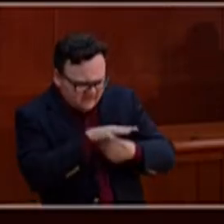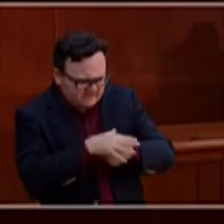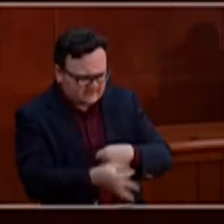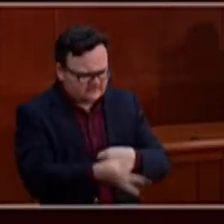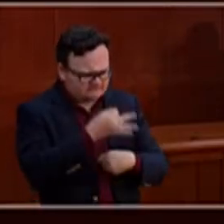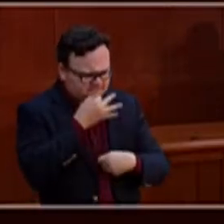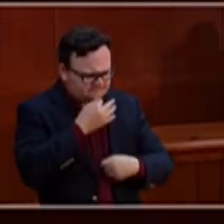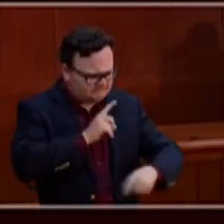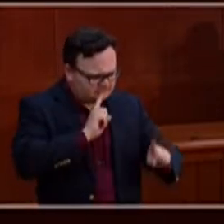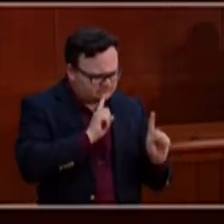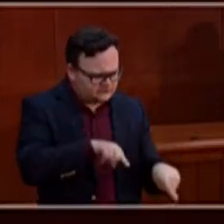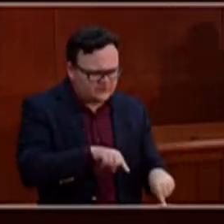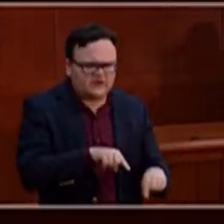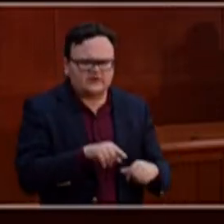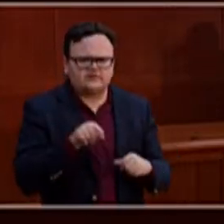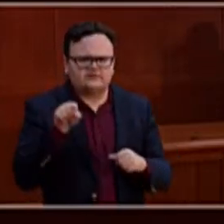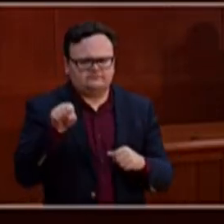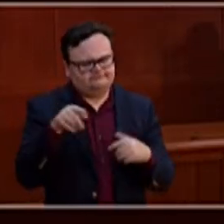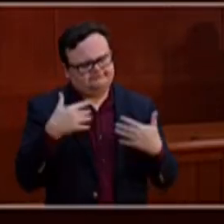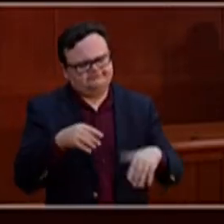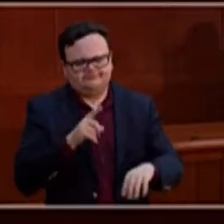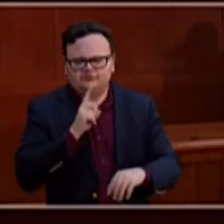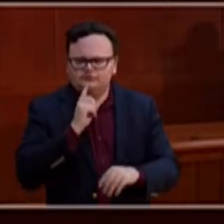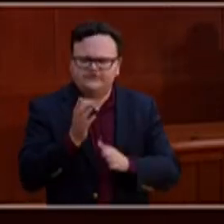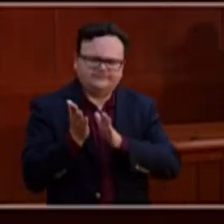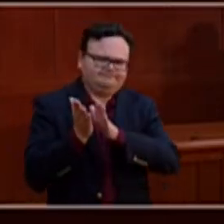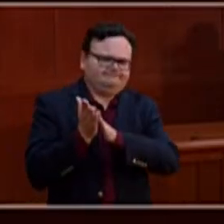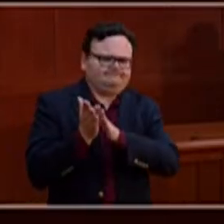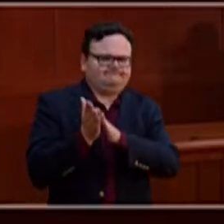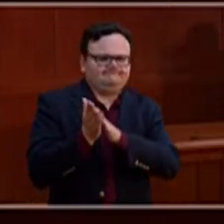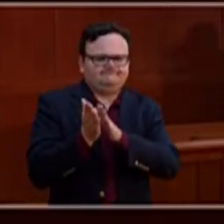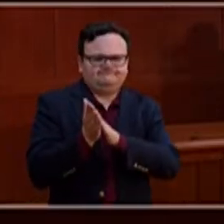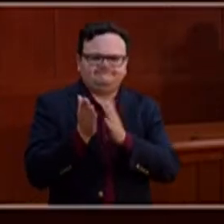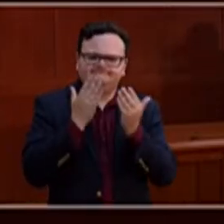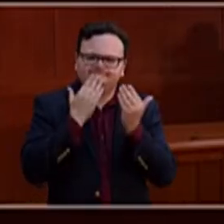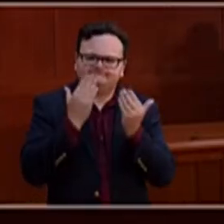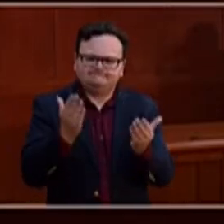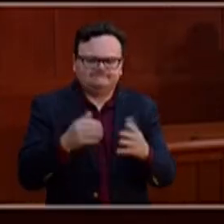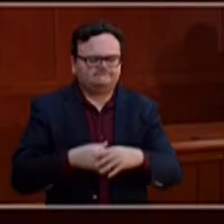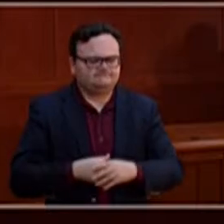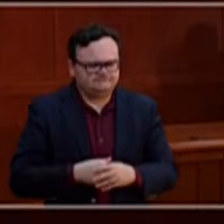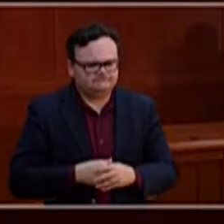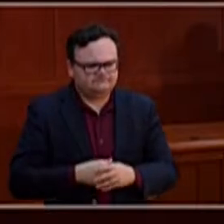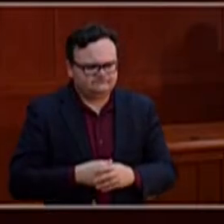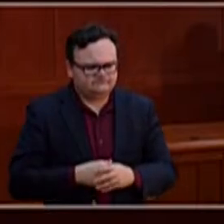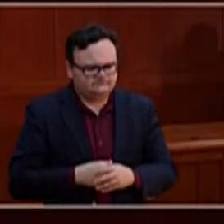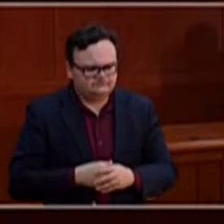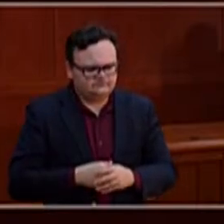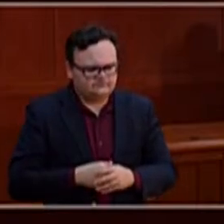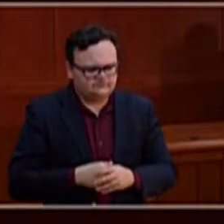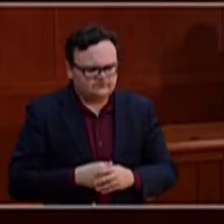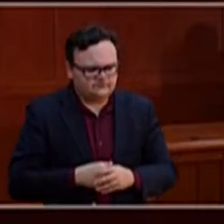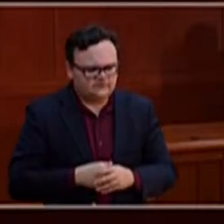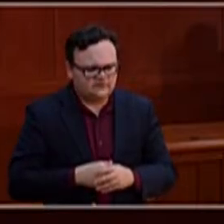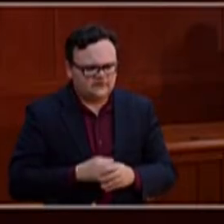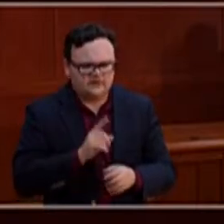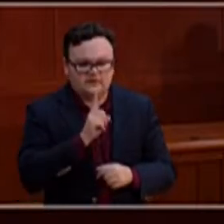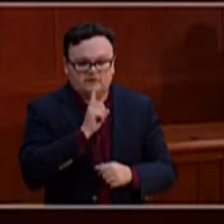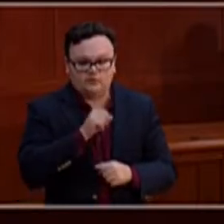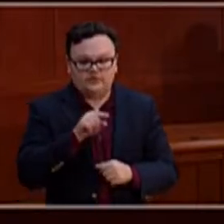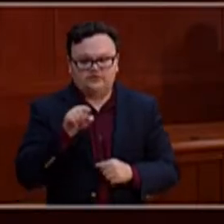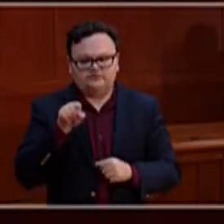I want to express my appreciation for the hundreds of thousands of